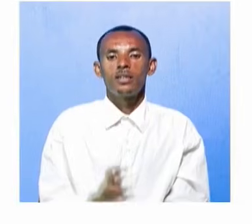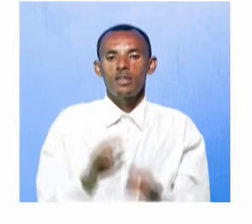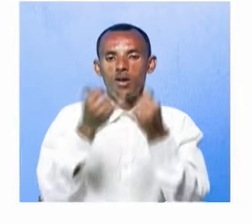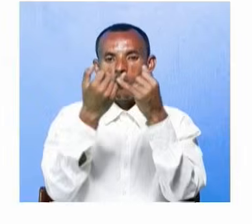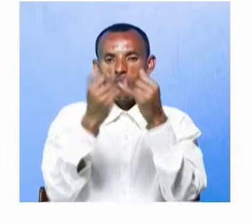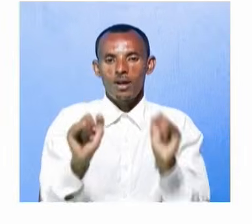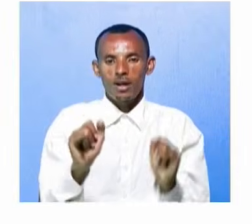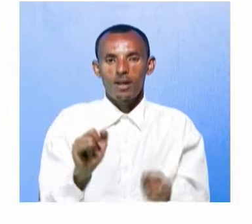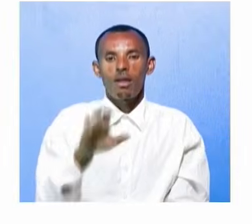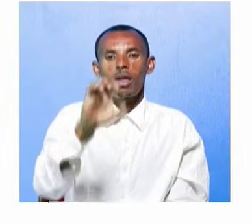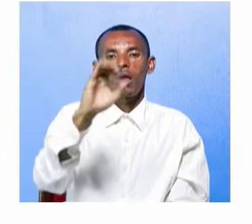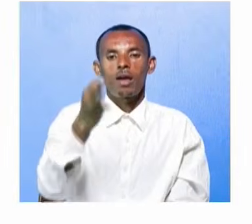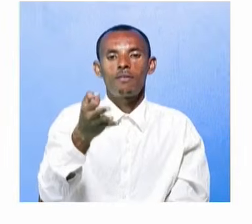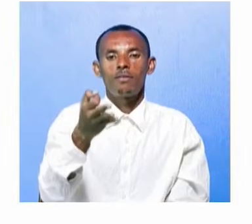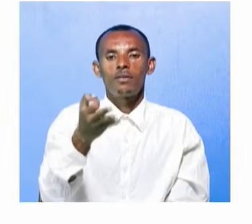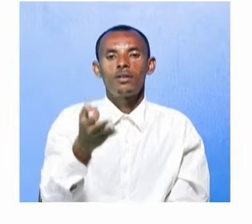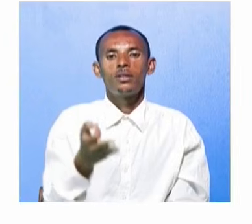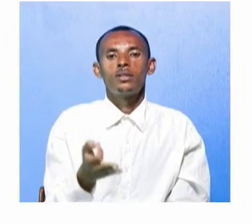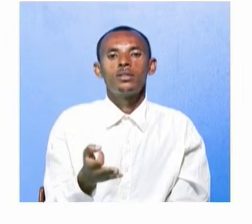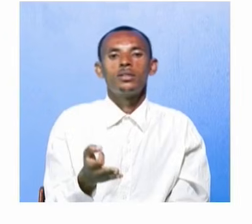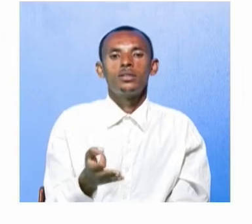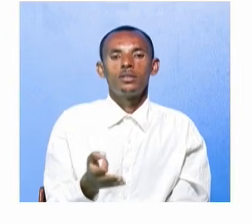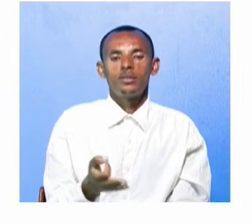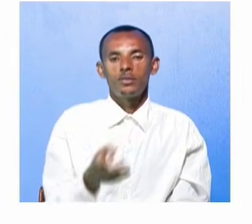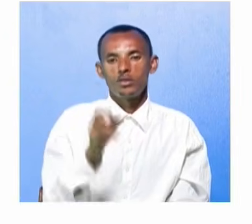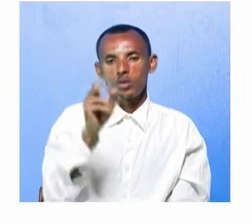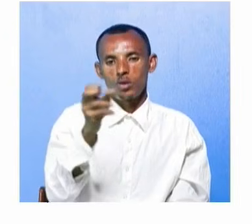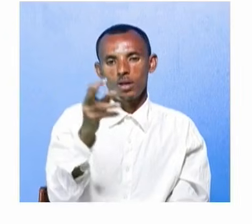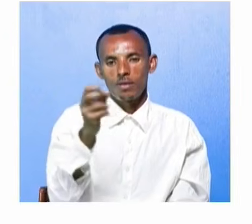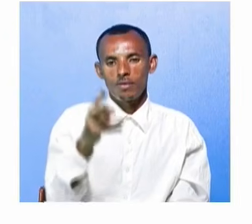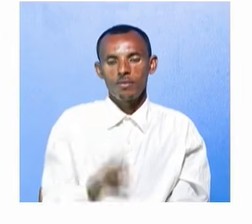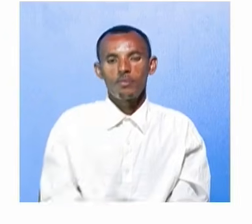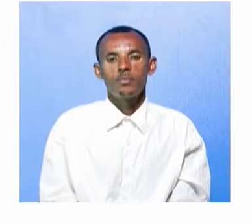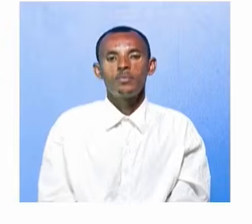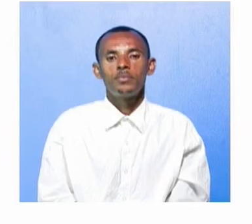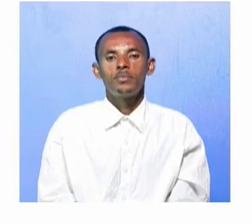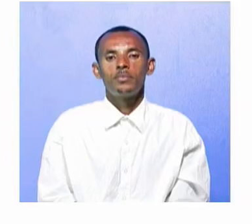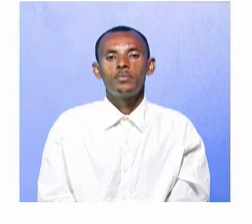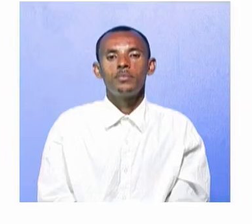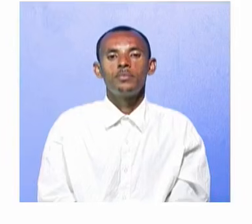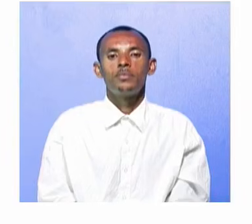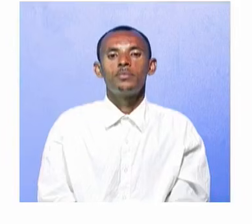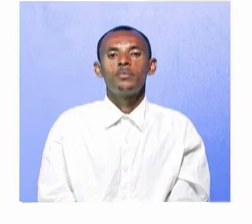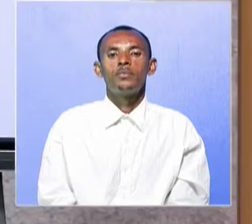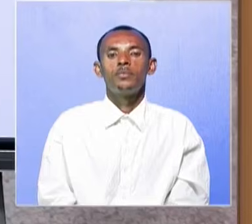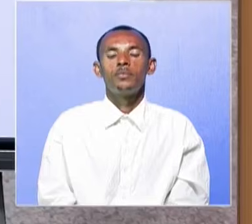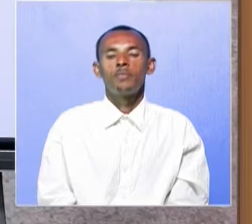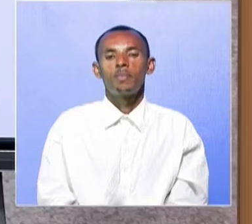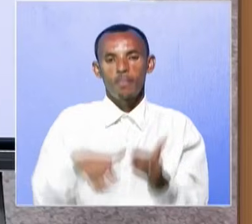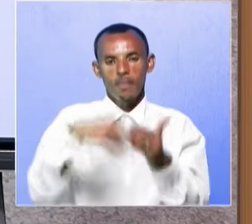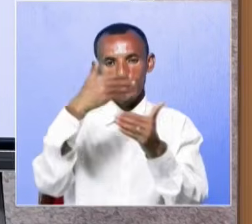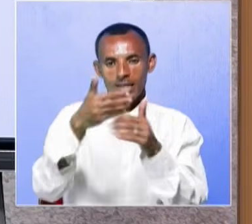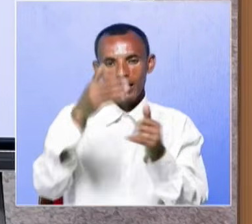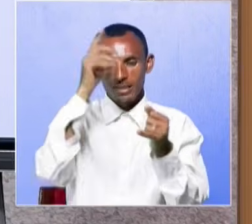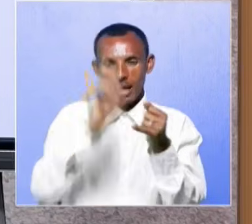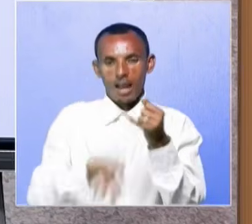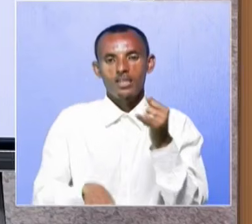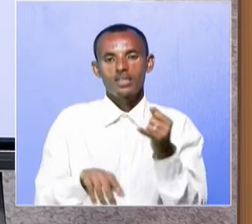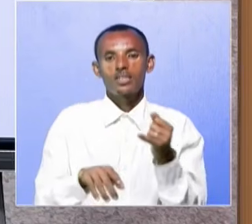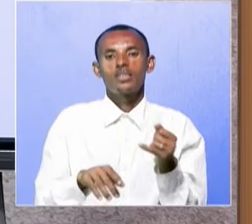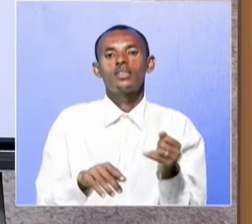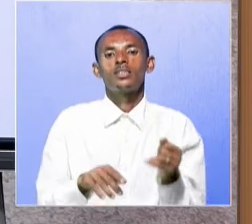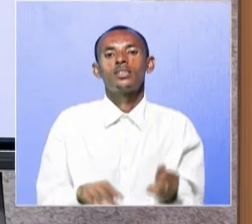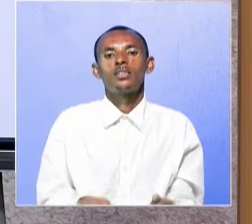and EF is 12. Okay, then the last proportion